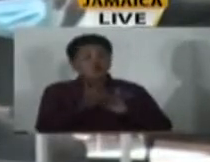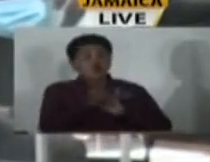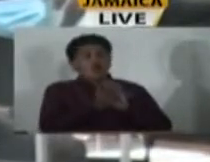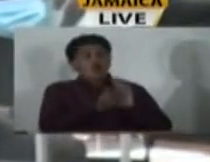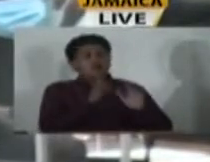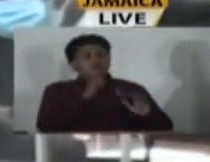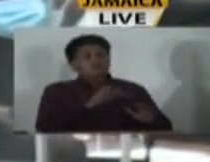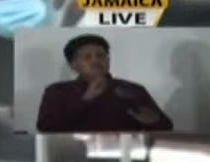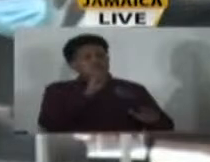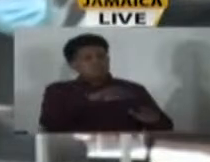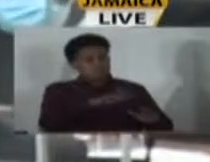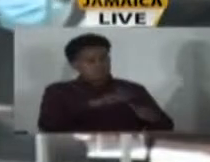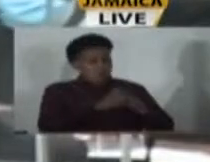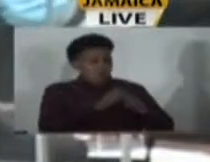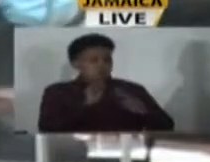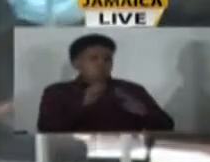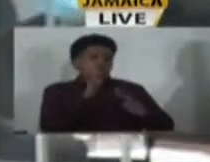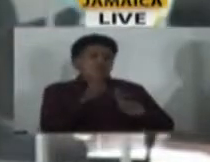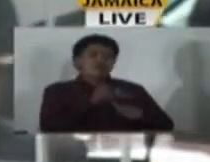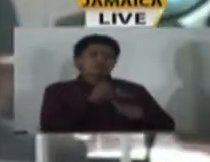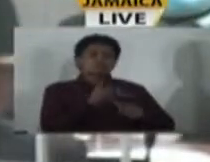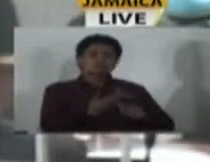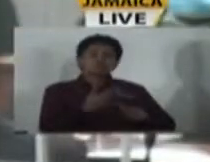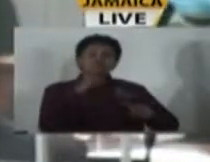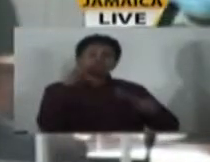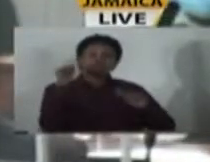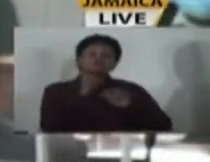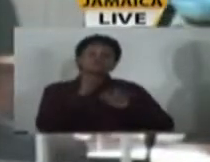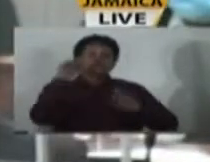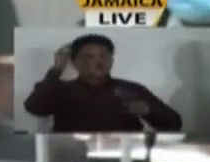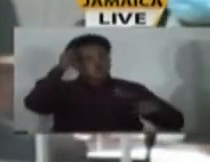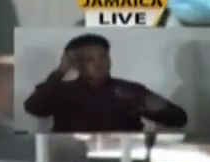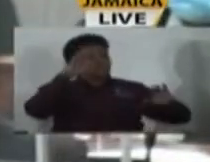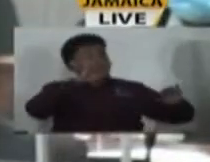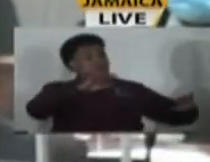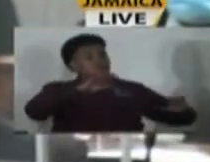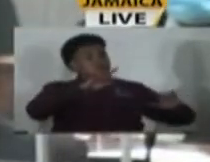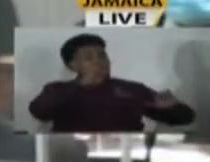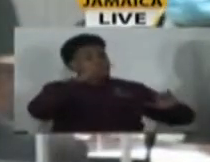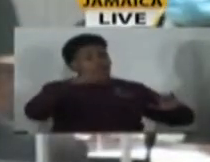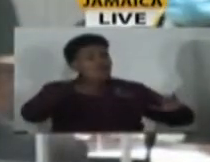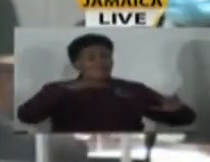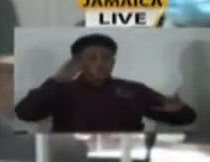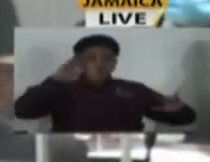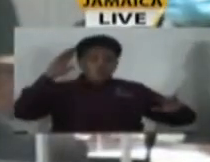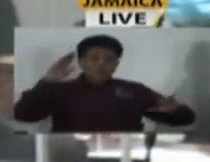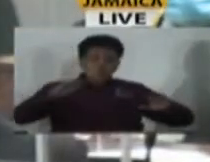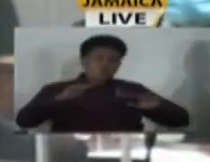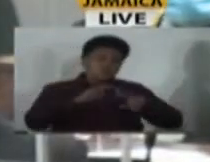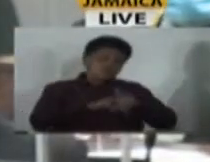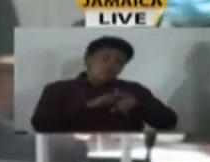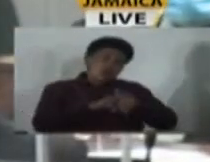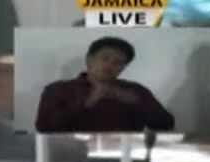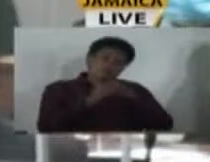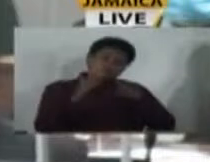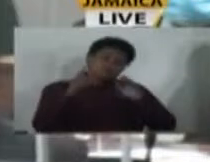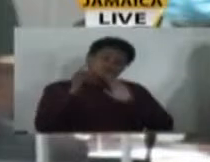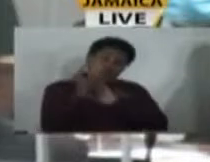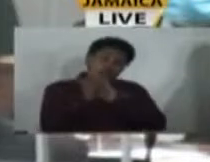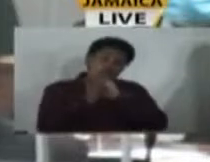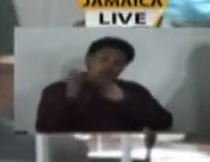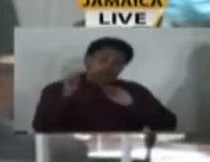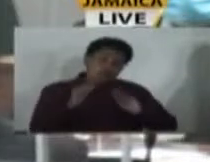been expanded to ensure that the government has at all times the